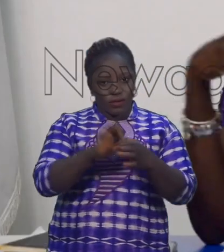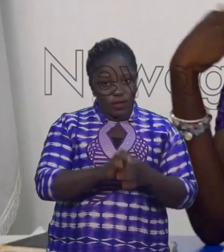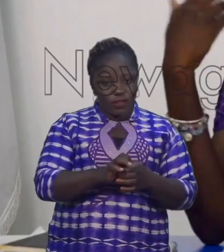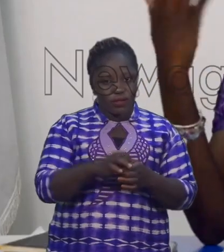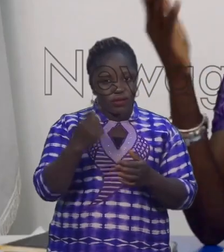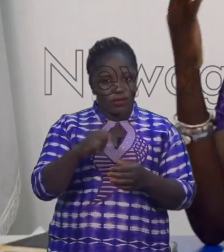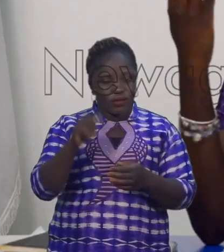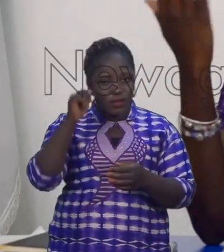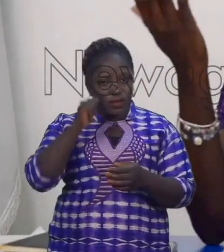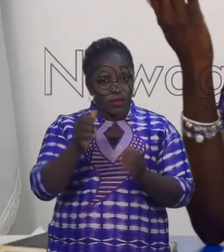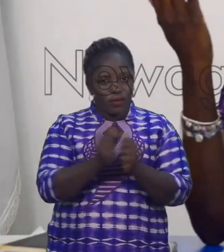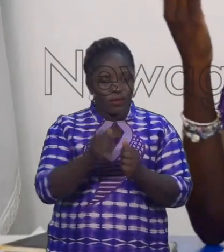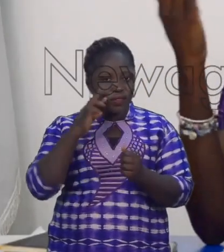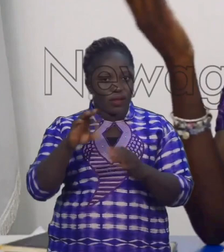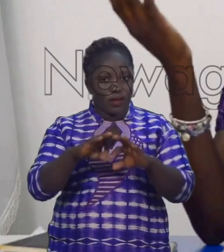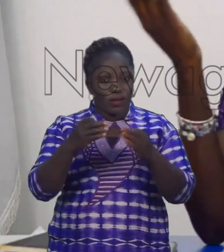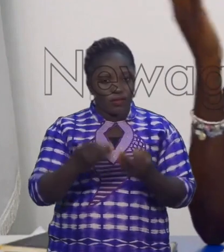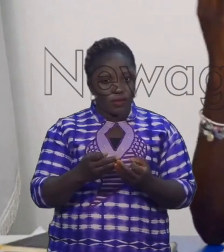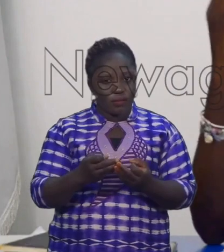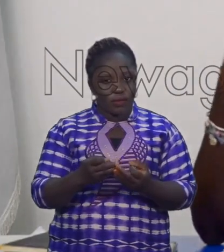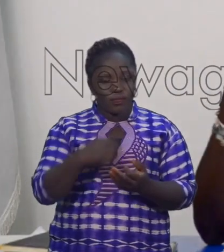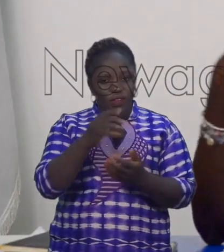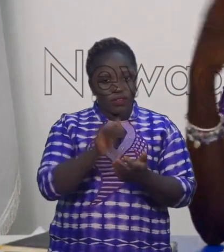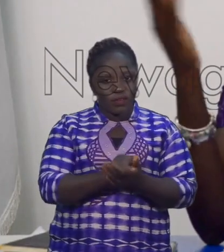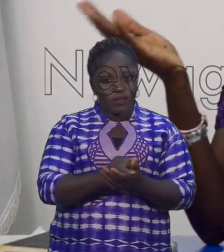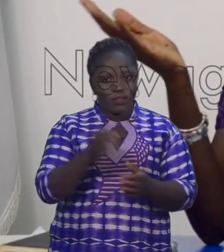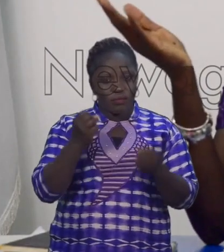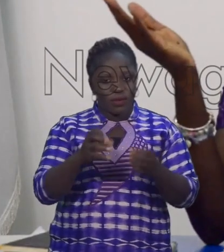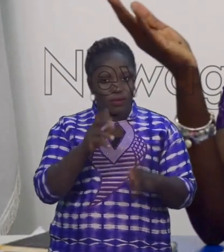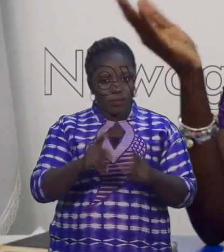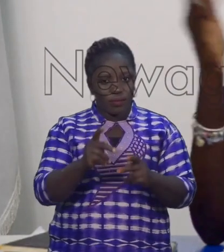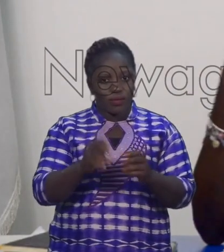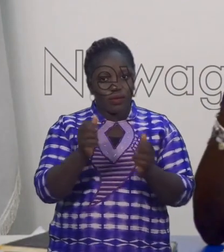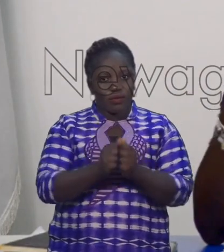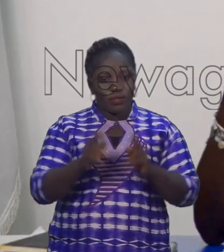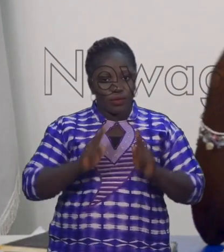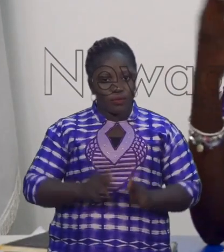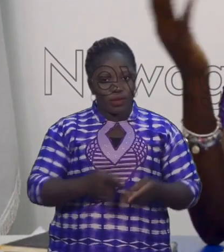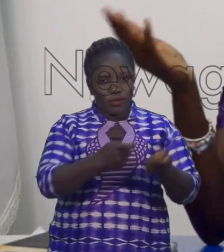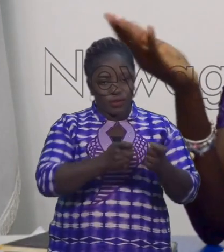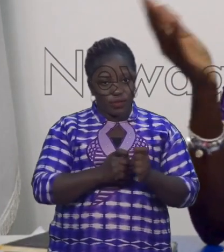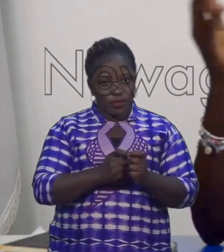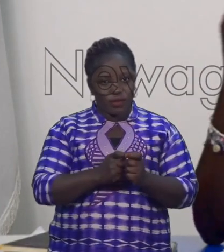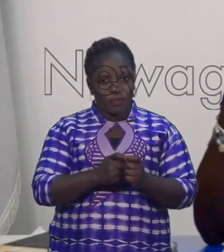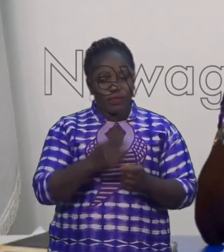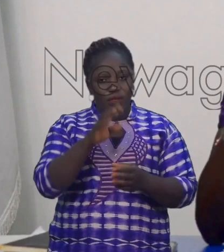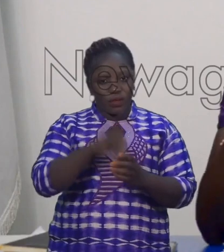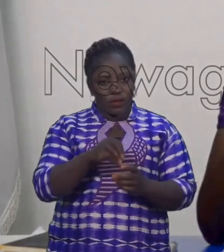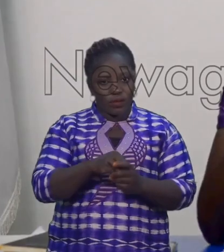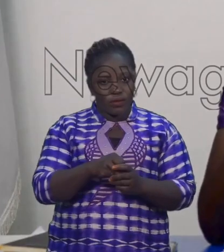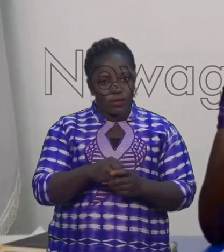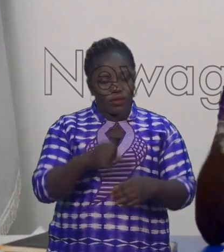family, the Director General NAPTIP noted that tracking the menace of human trafficking in Nigeria needs cooperation from various